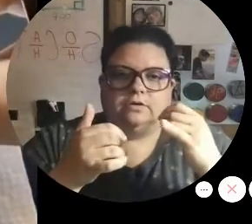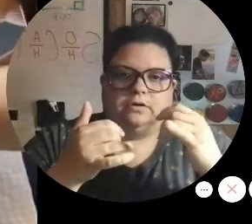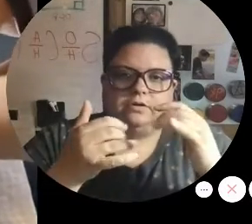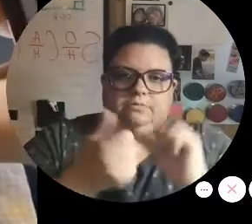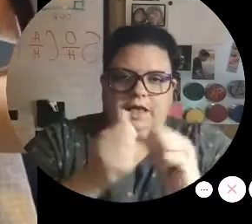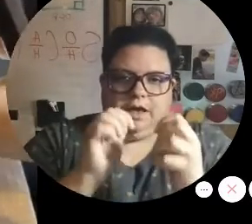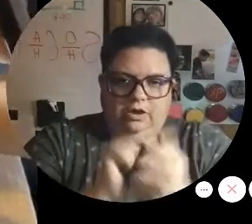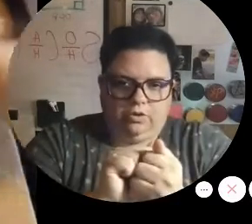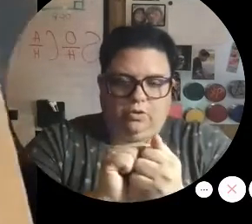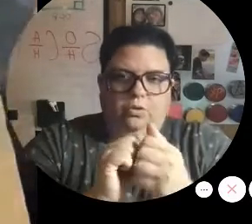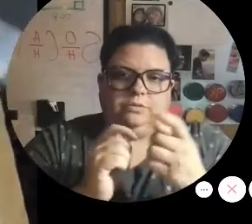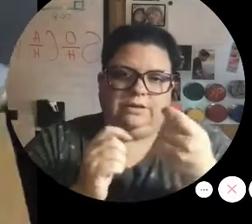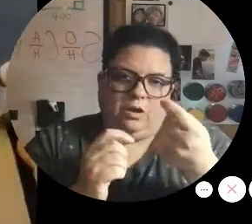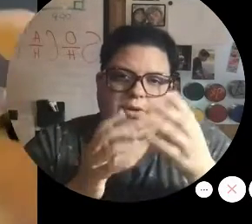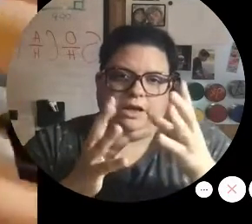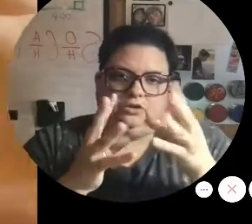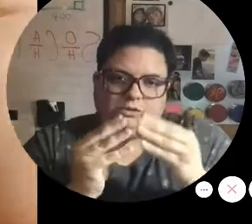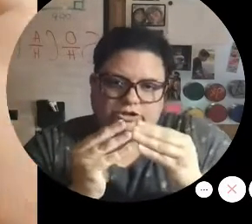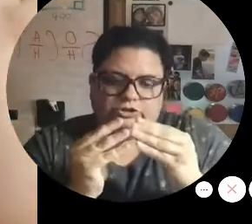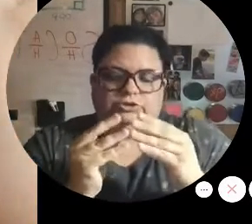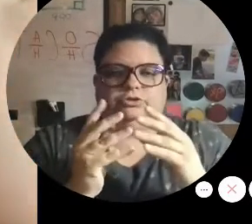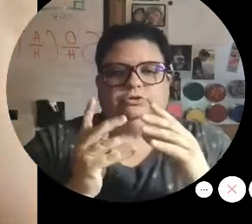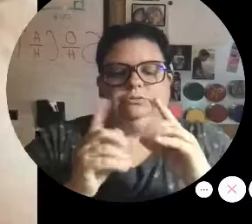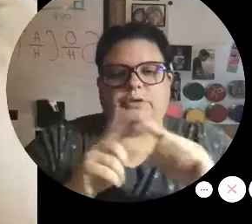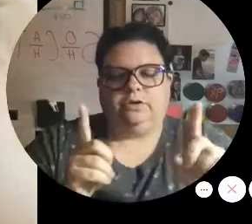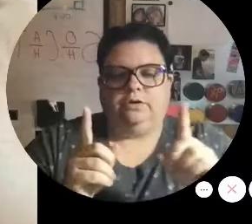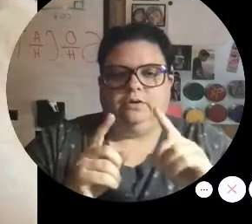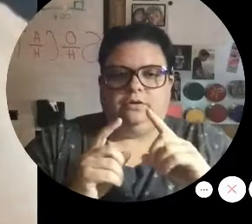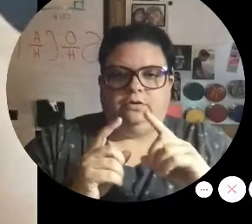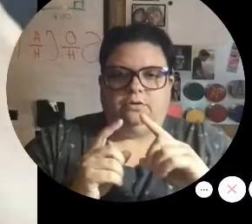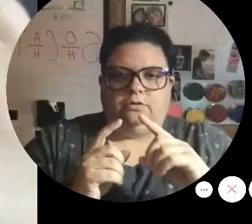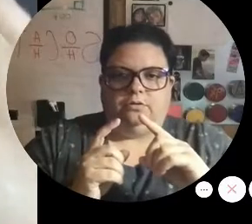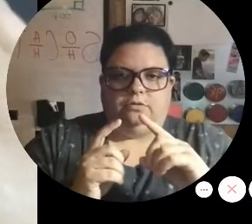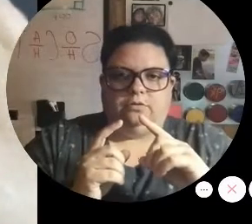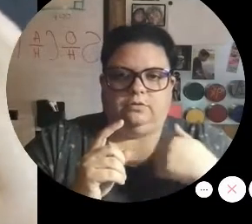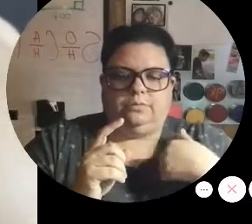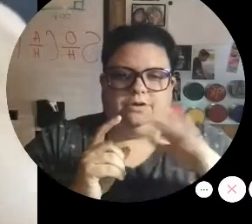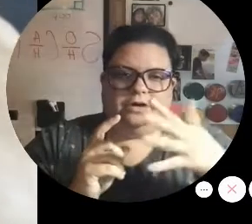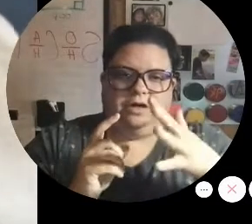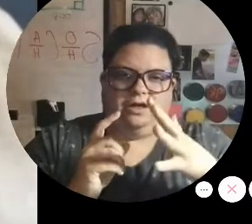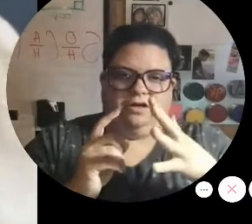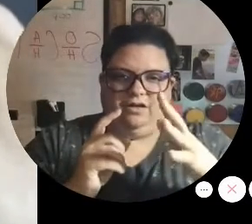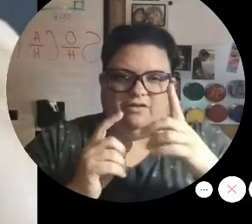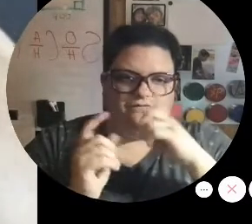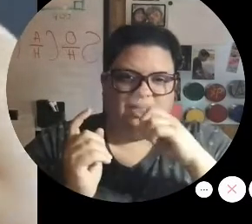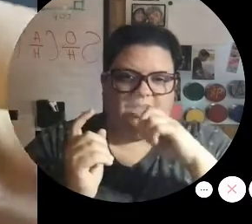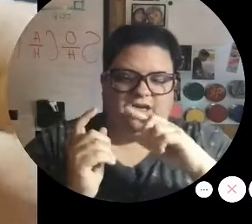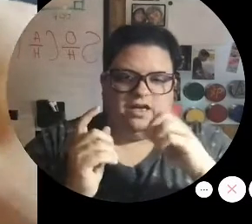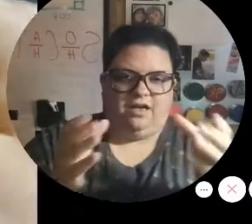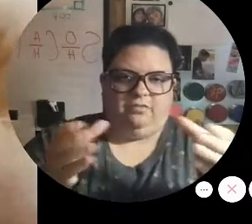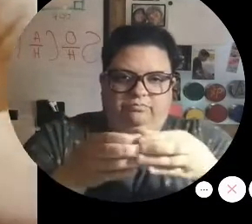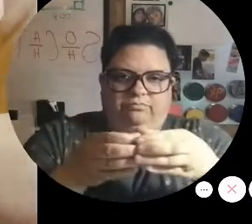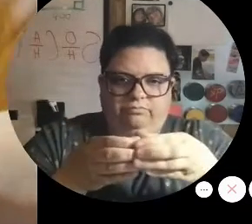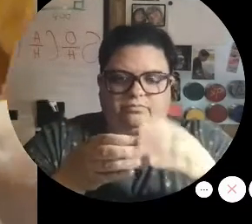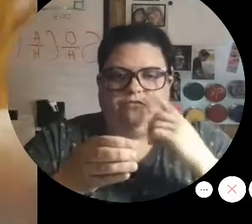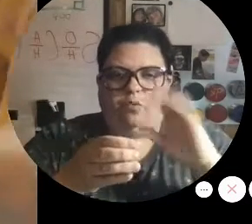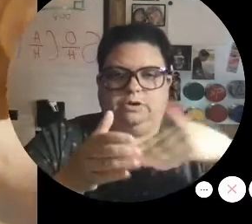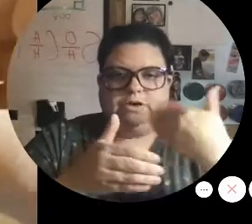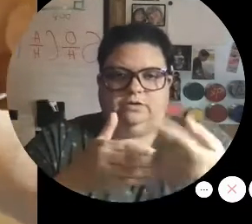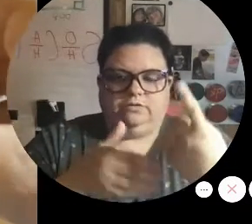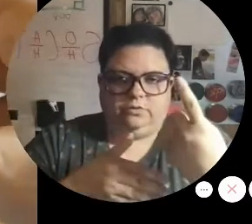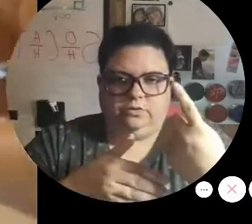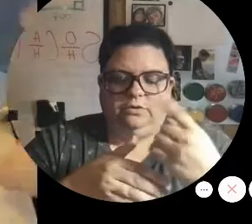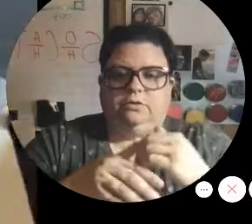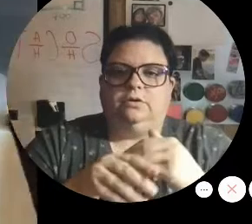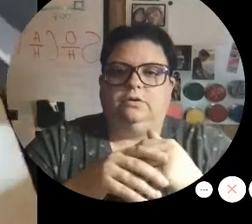going to get squishy, but I'm going to kind of fake put it back together for this next one.